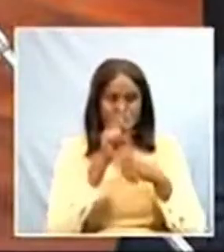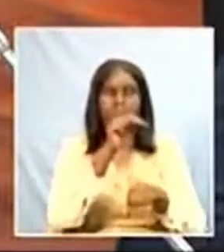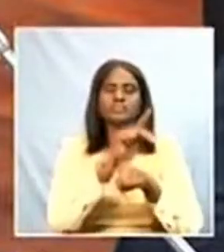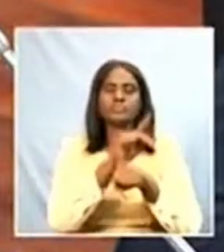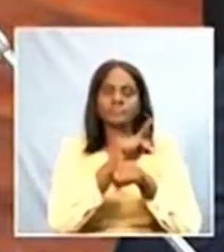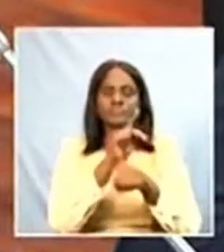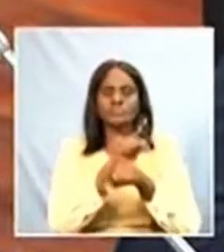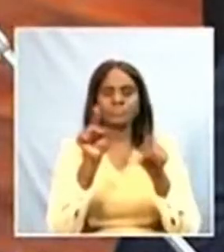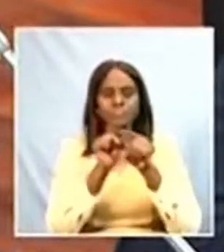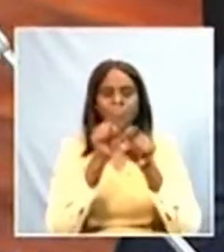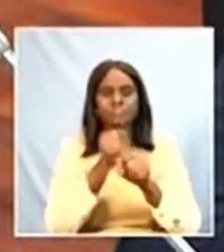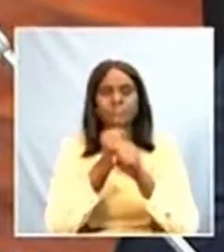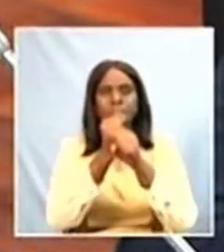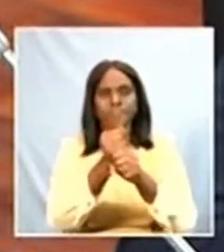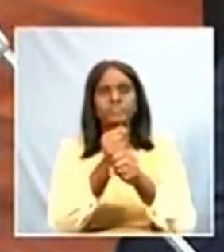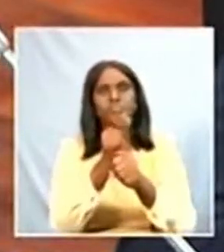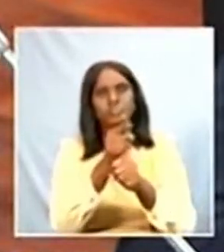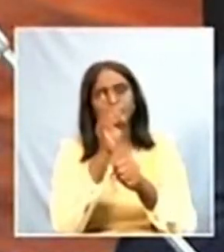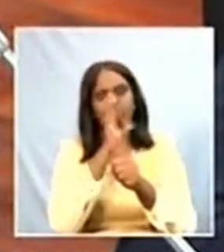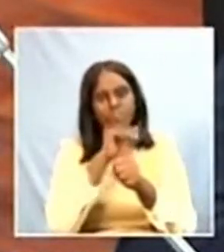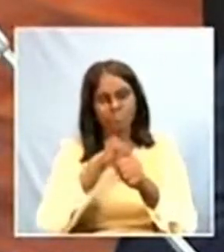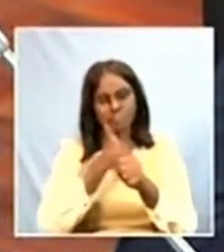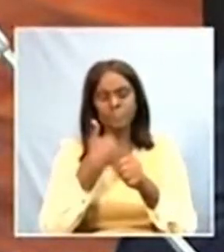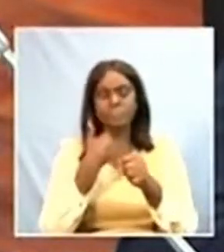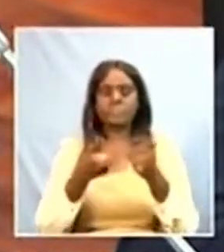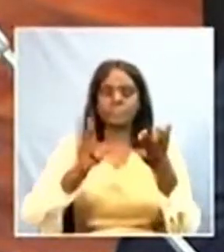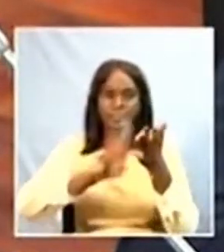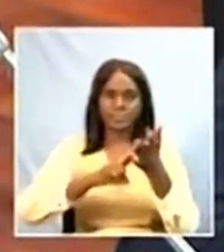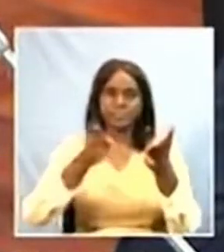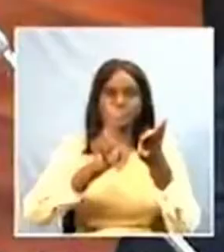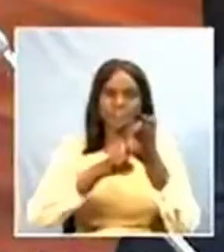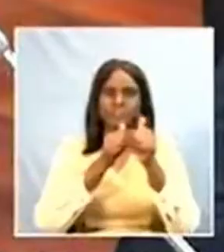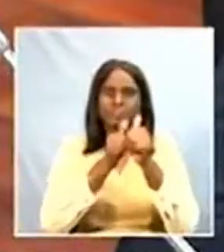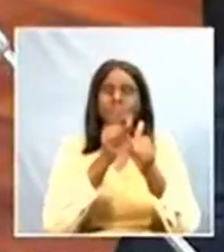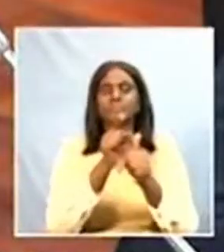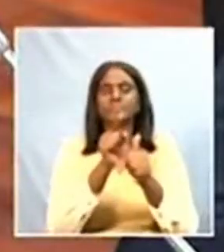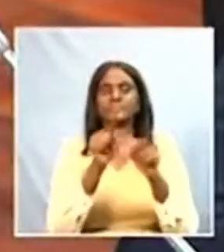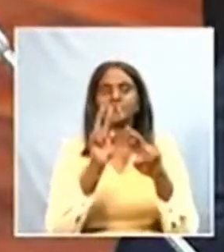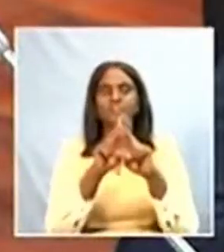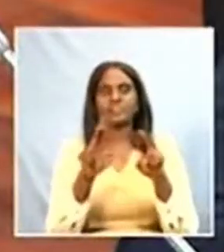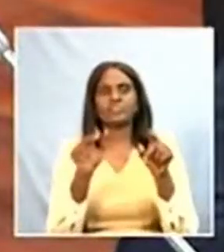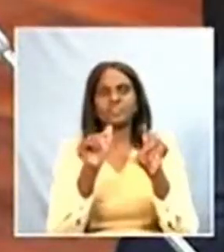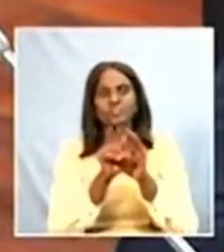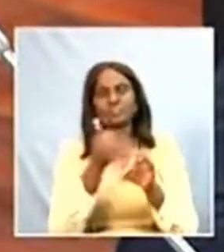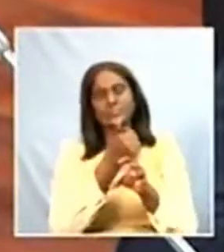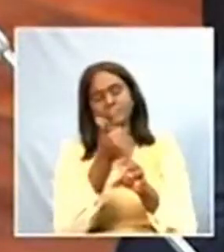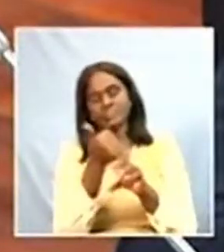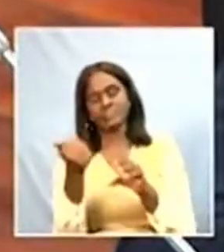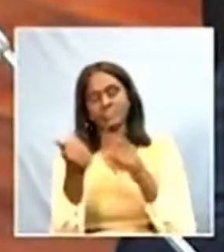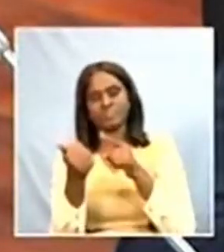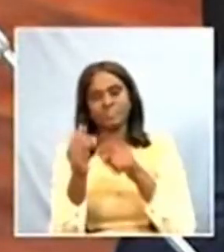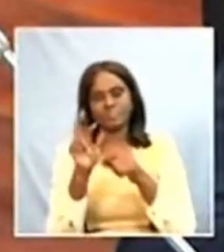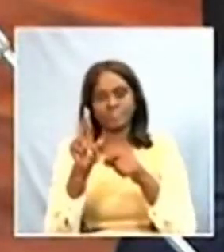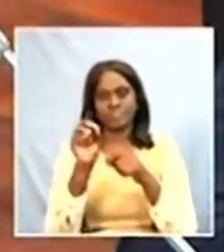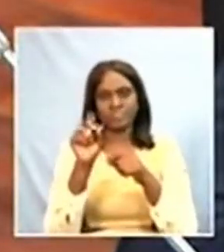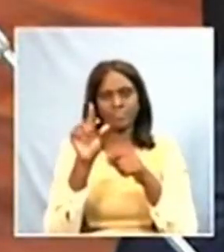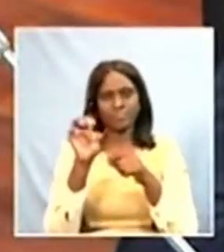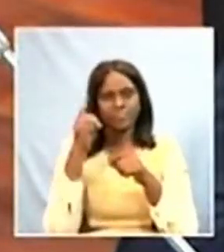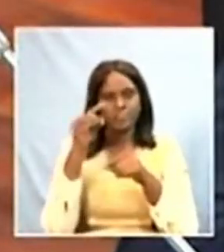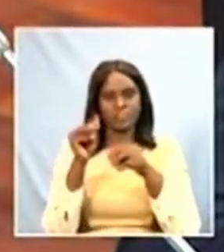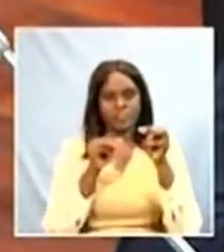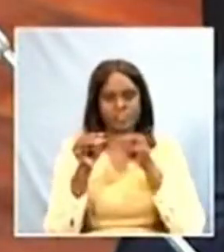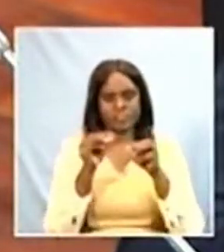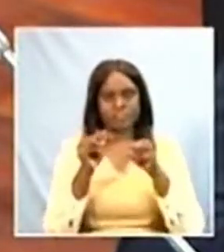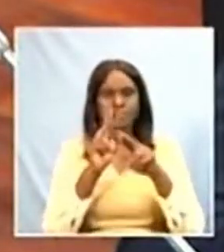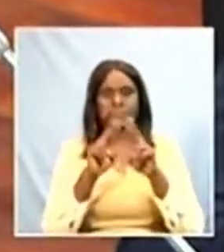project being awarded, and we have re-advertised it accordingly. Chair, on the role of management, Chair,